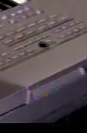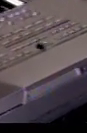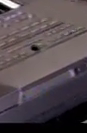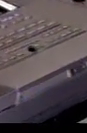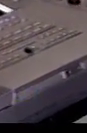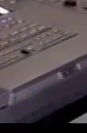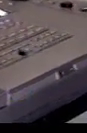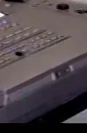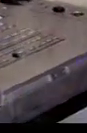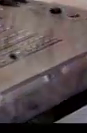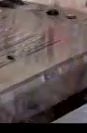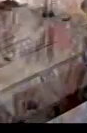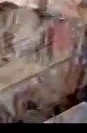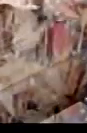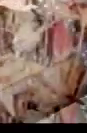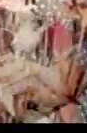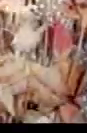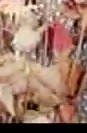honeycomb.